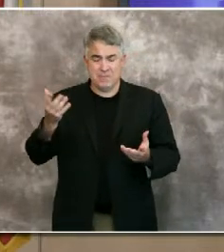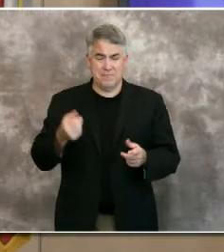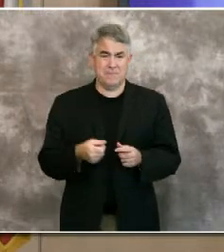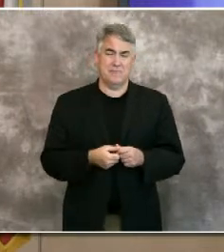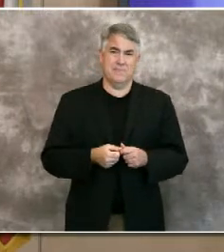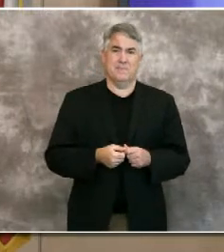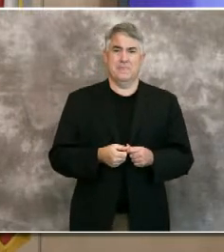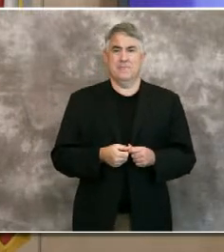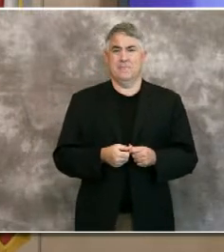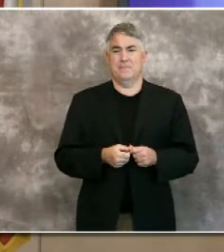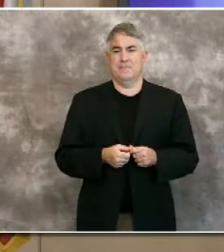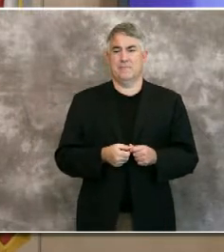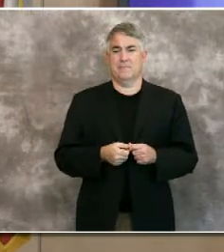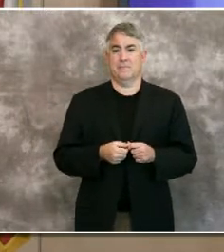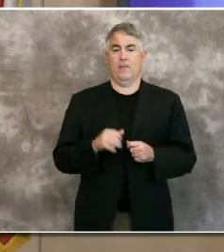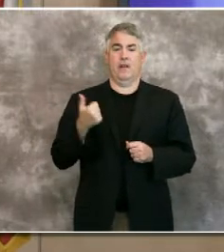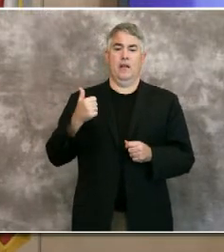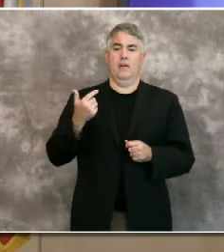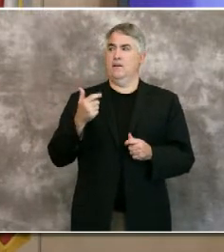Great. Next question.